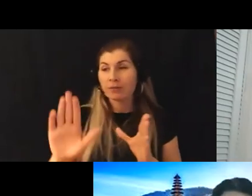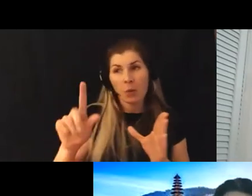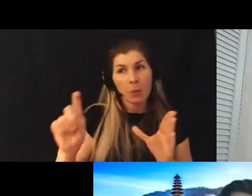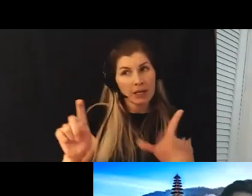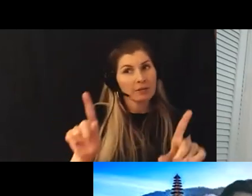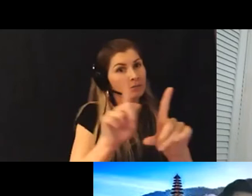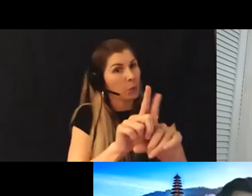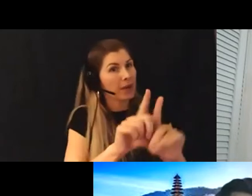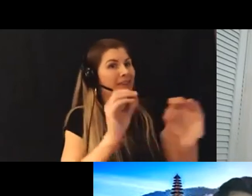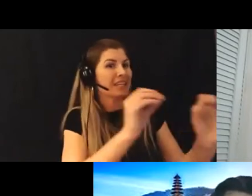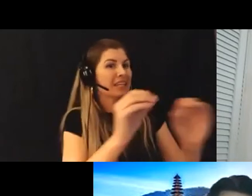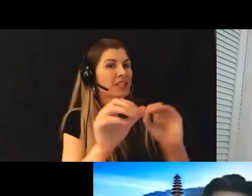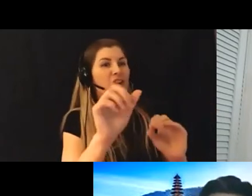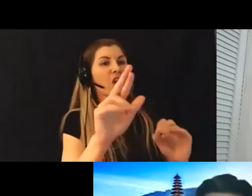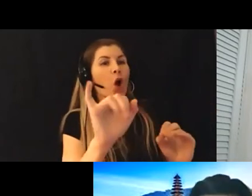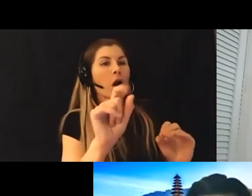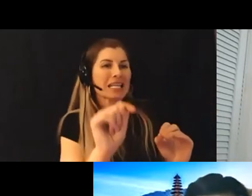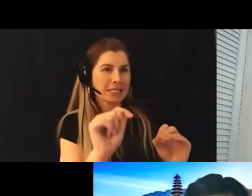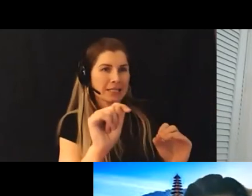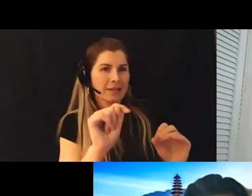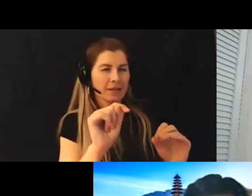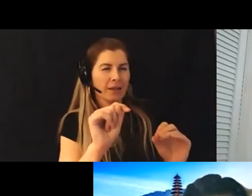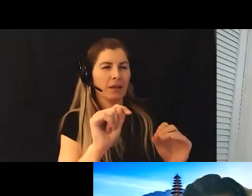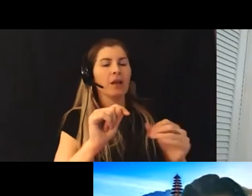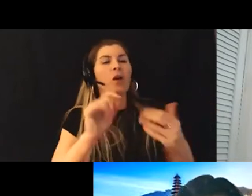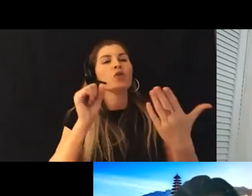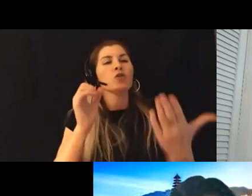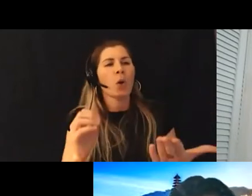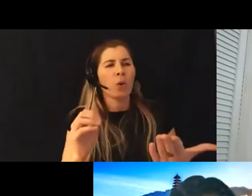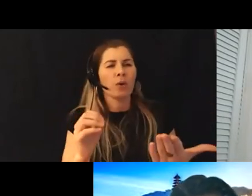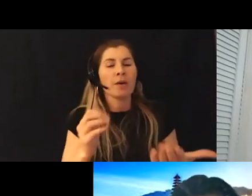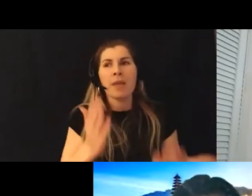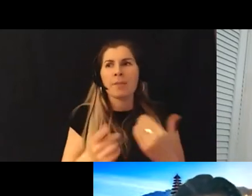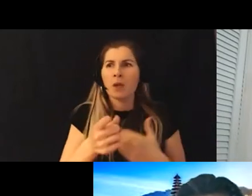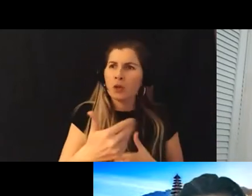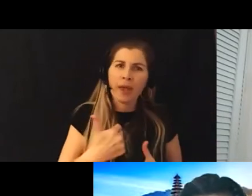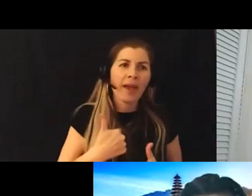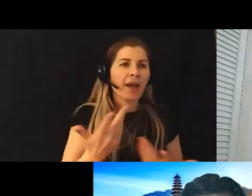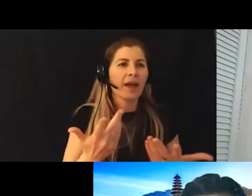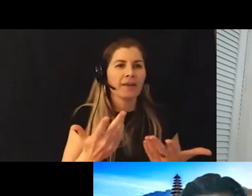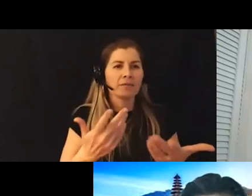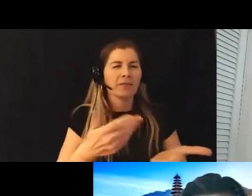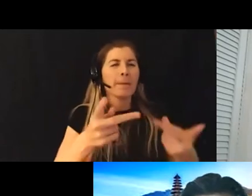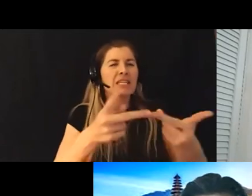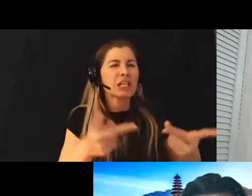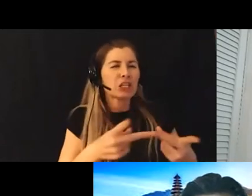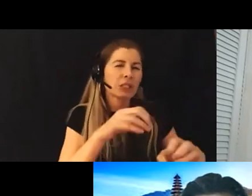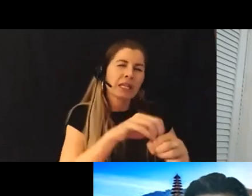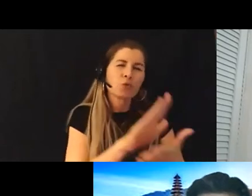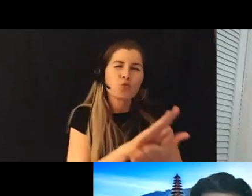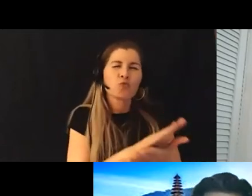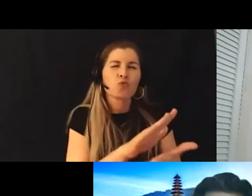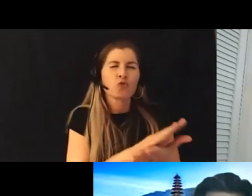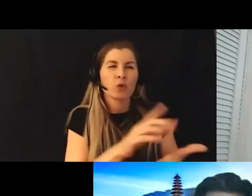teaching artists. So when those opportunities come, when those programs in your jurisdiction or in your local school system start getting